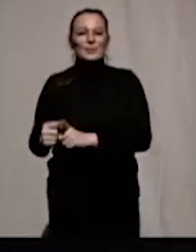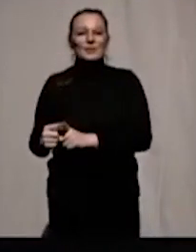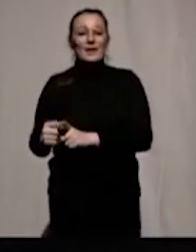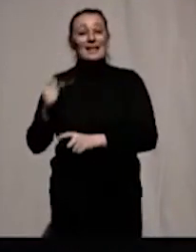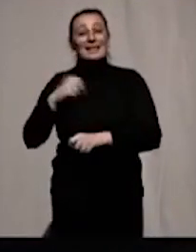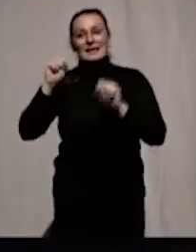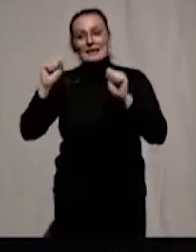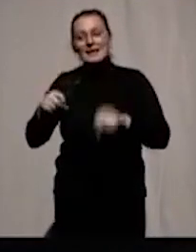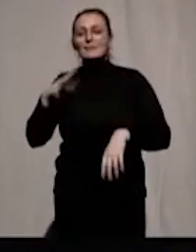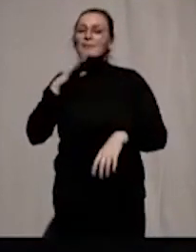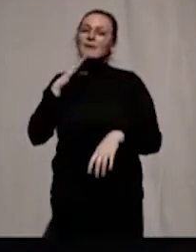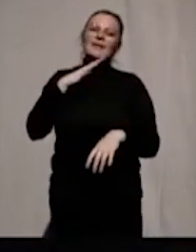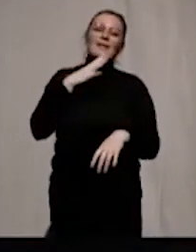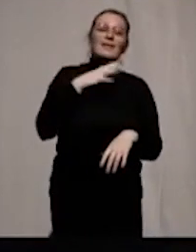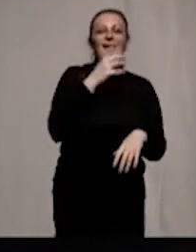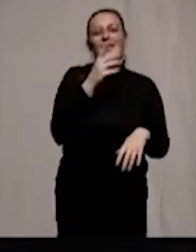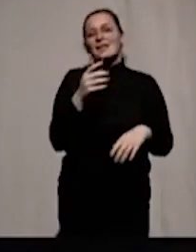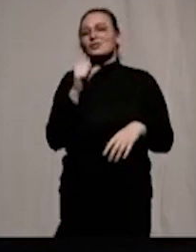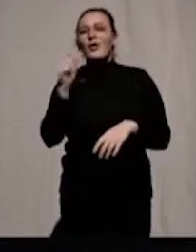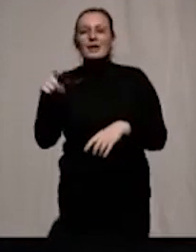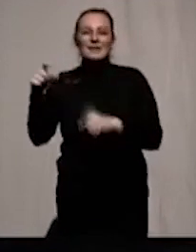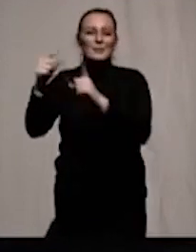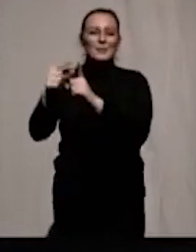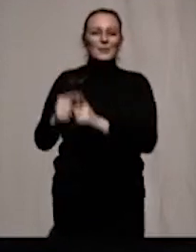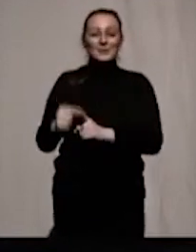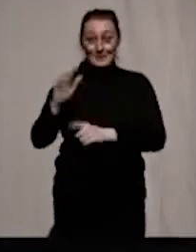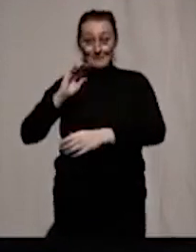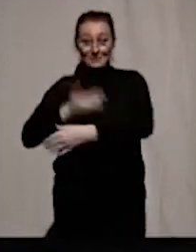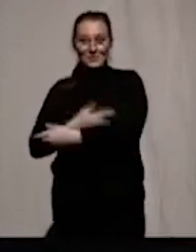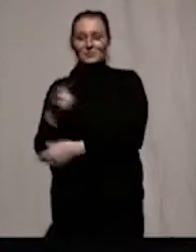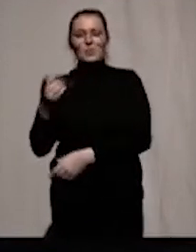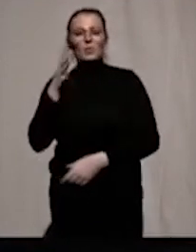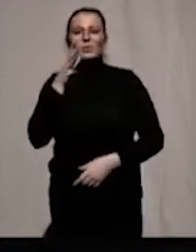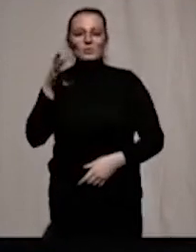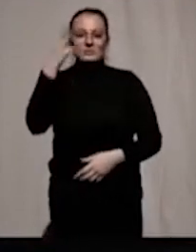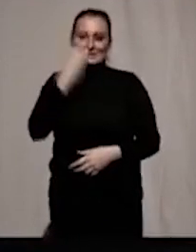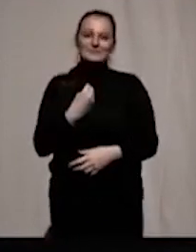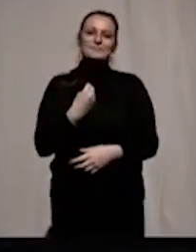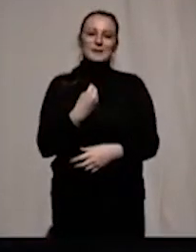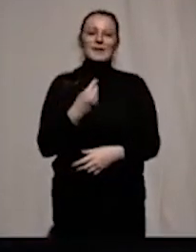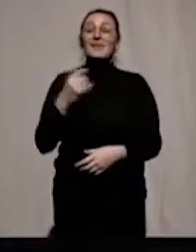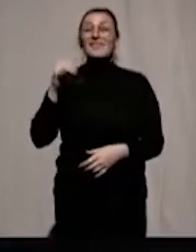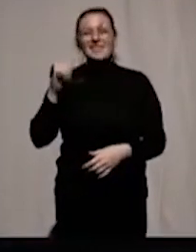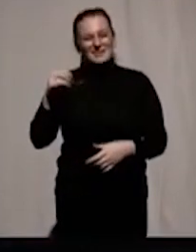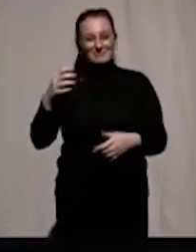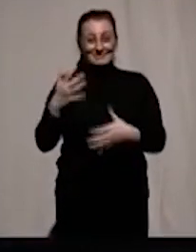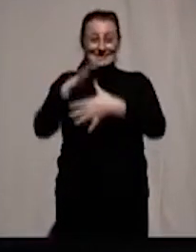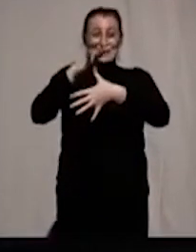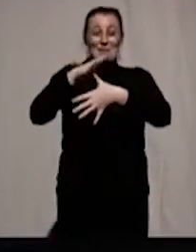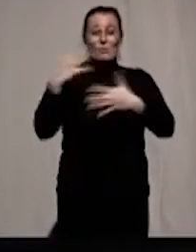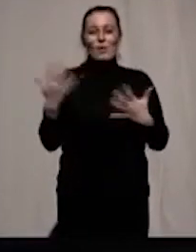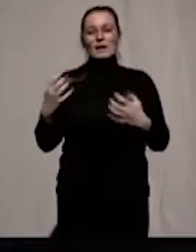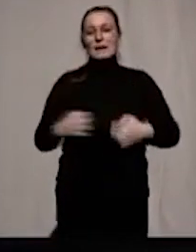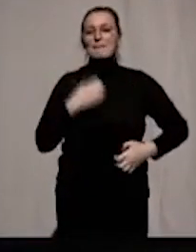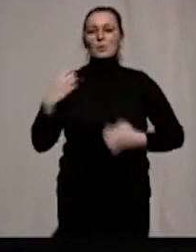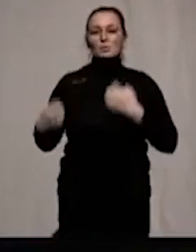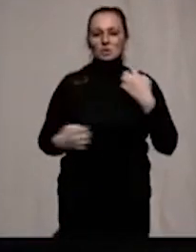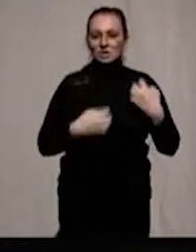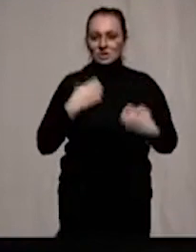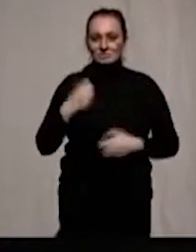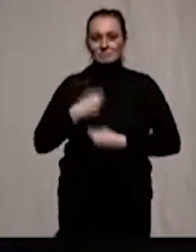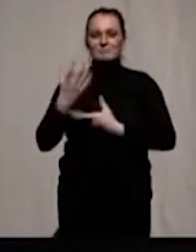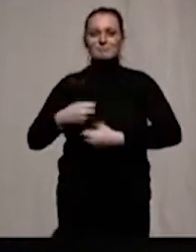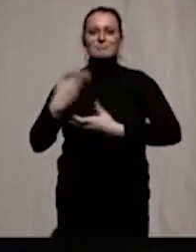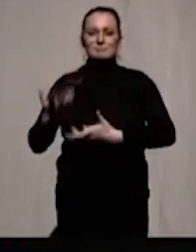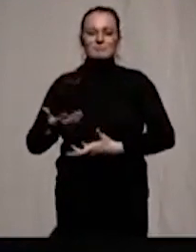sleep because it's a nice soft song. She doesn't need the lyrics. It's all about the conveyed emotion over top of everything else. So we do have a